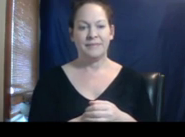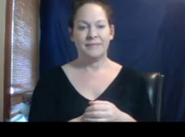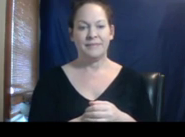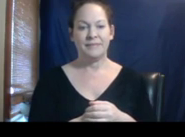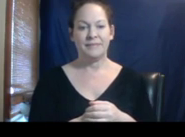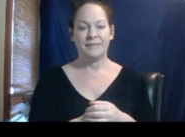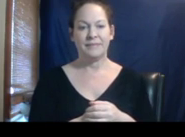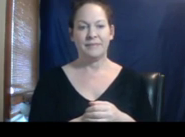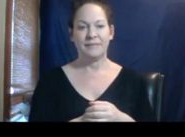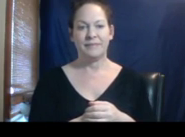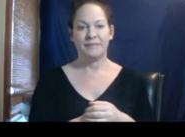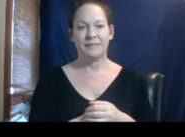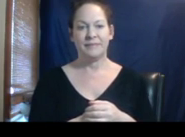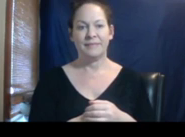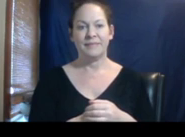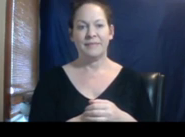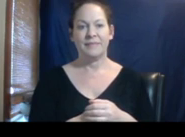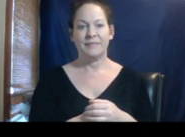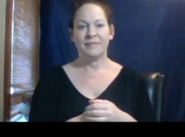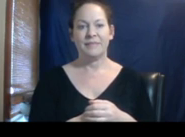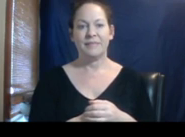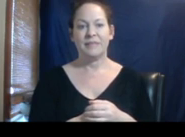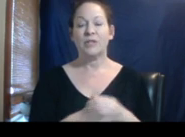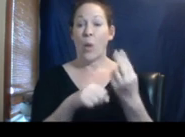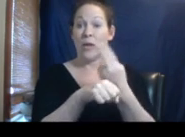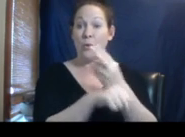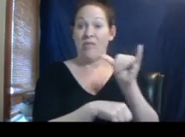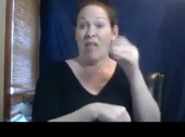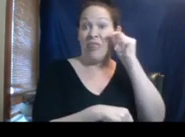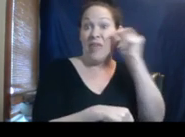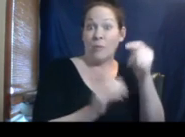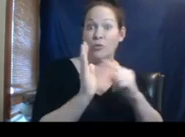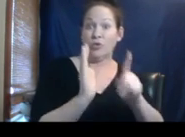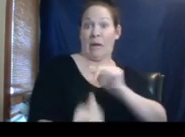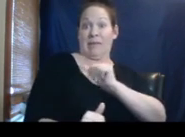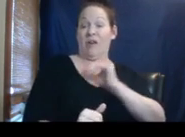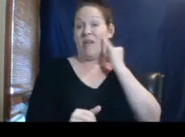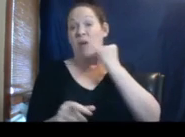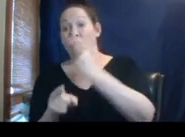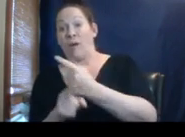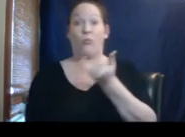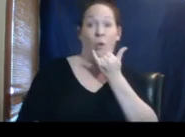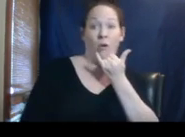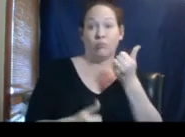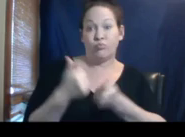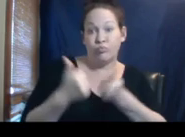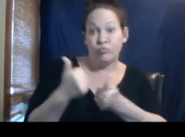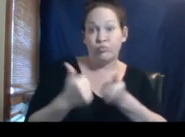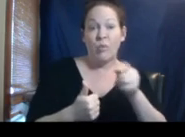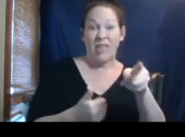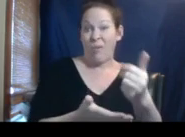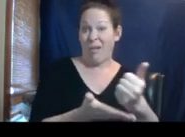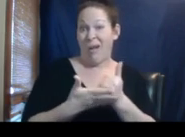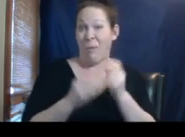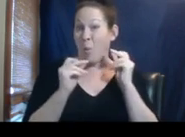I can use the remainder theorem to check if I'm right. and this can help really quickly go